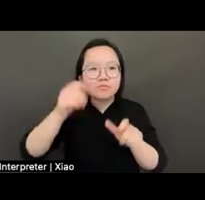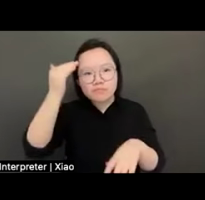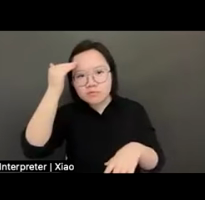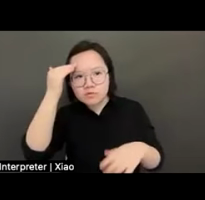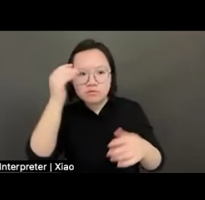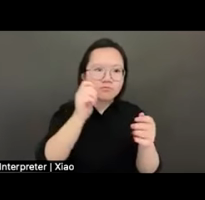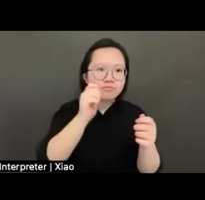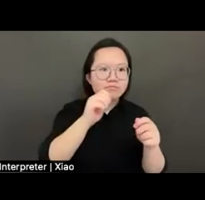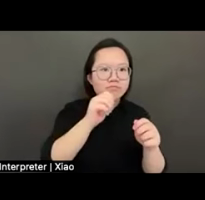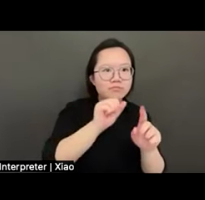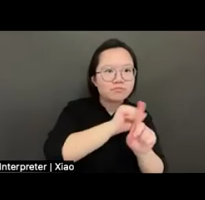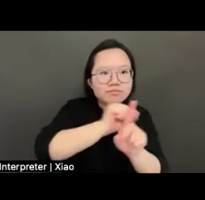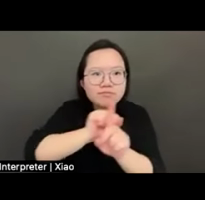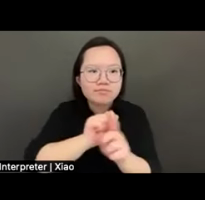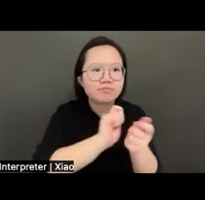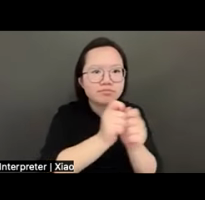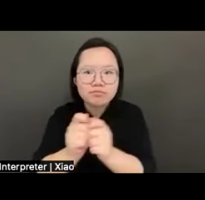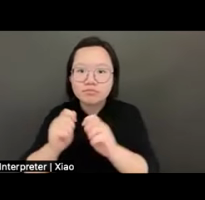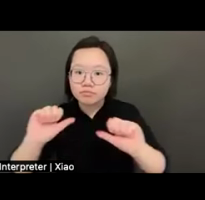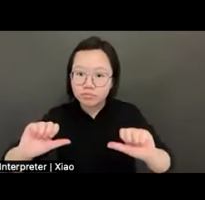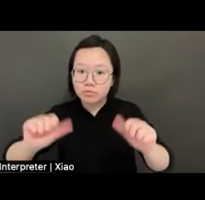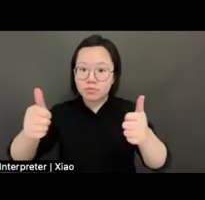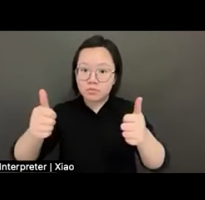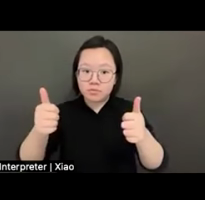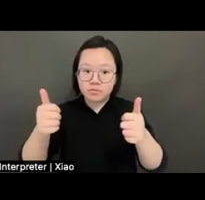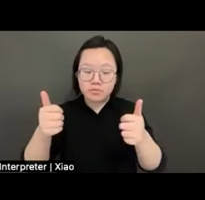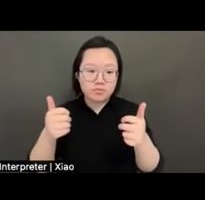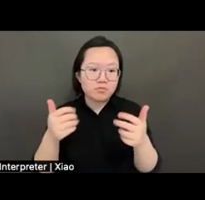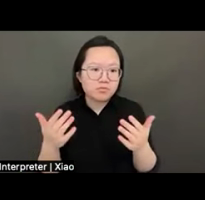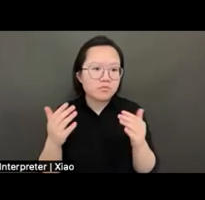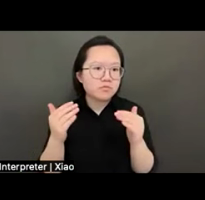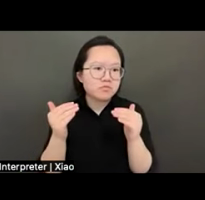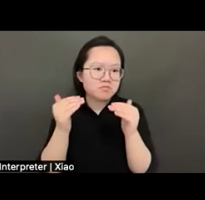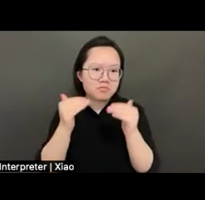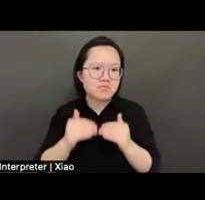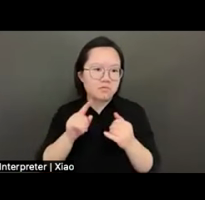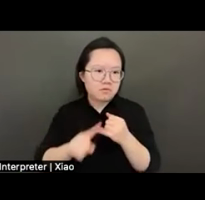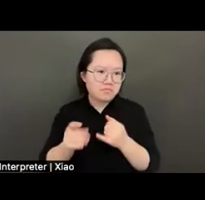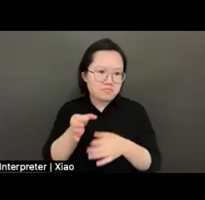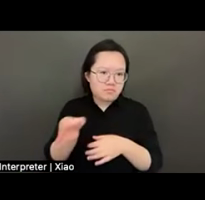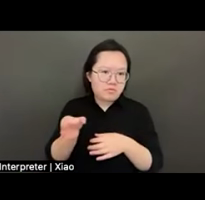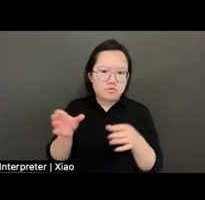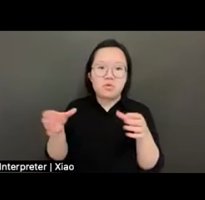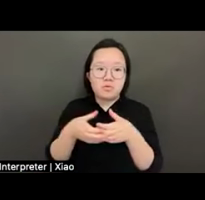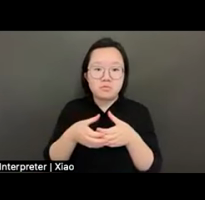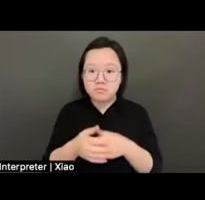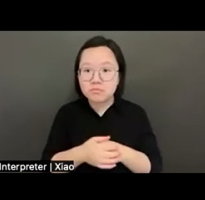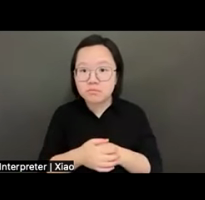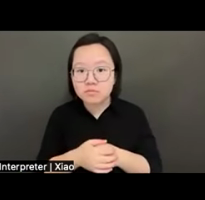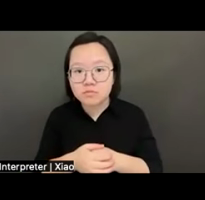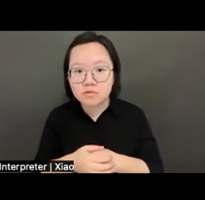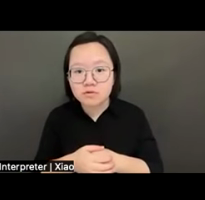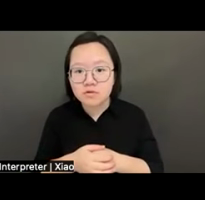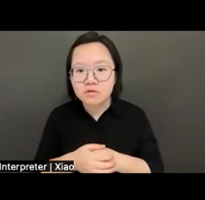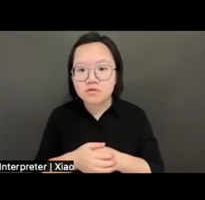different organizations. And then marginalized groups. So this means that one of the focus areas